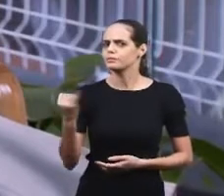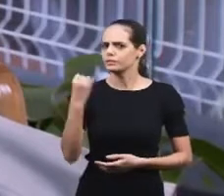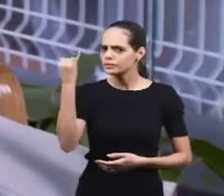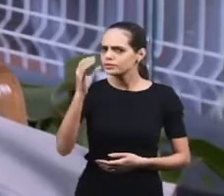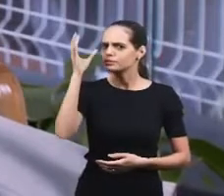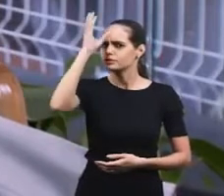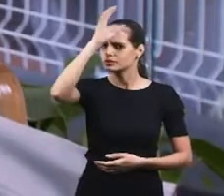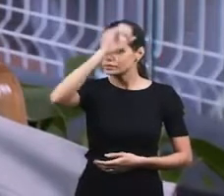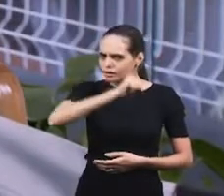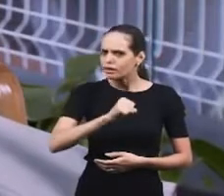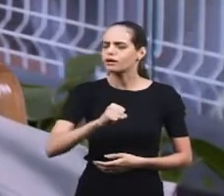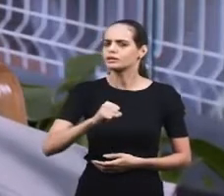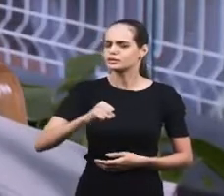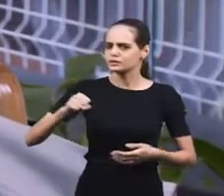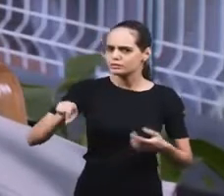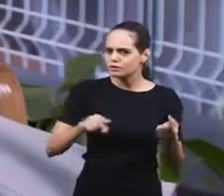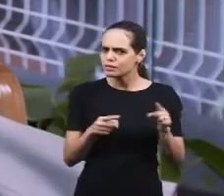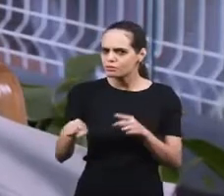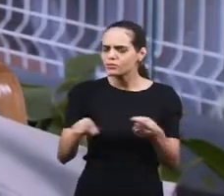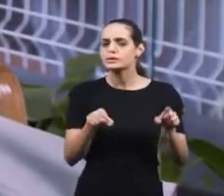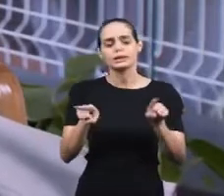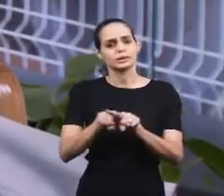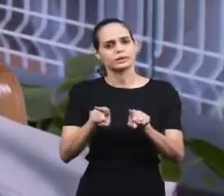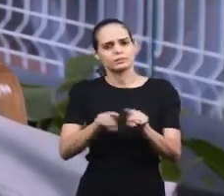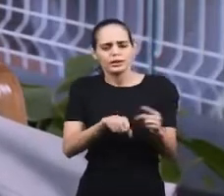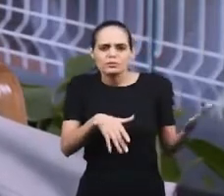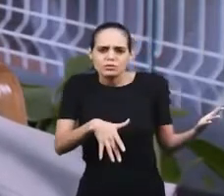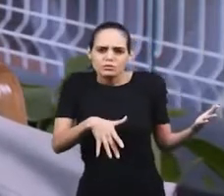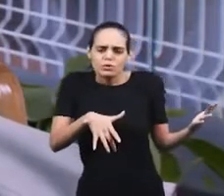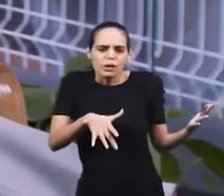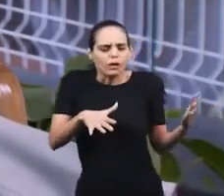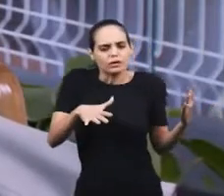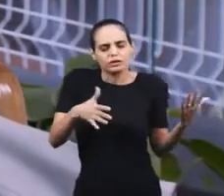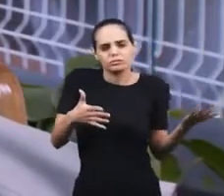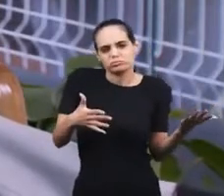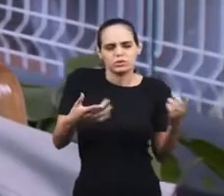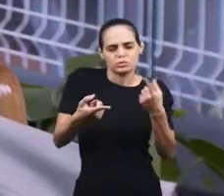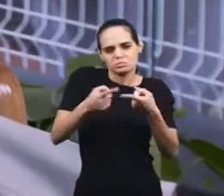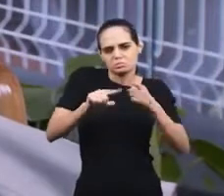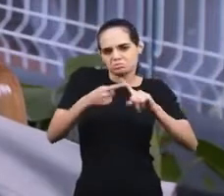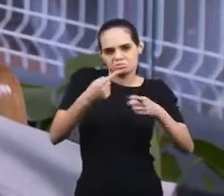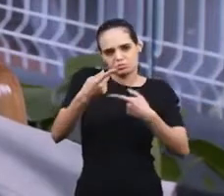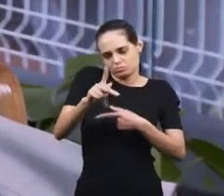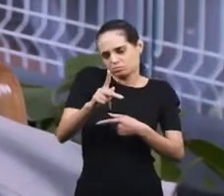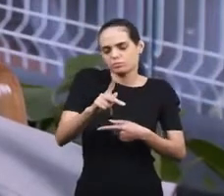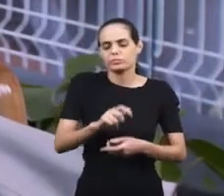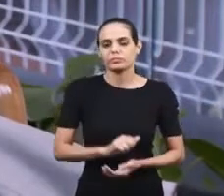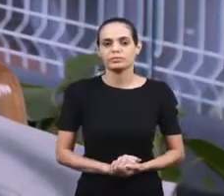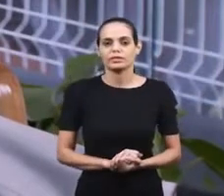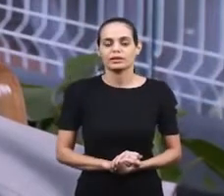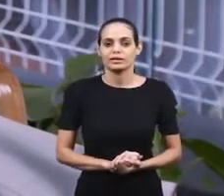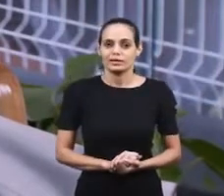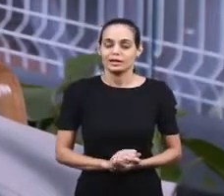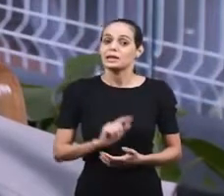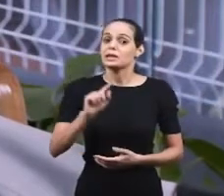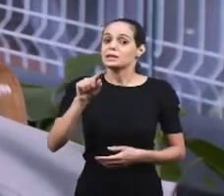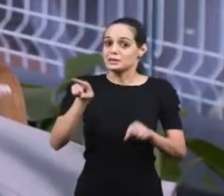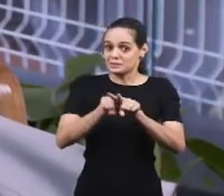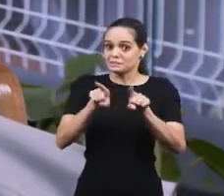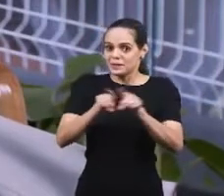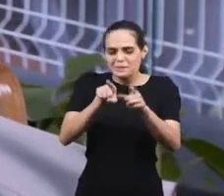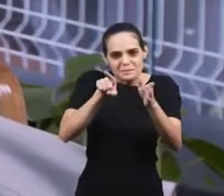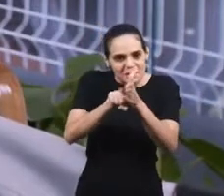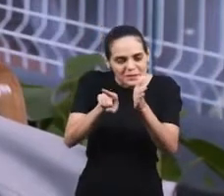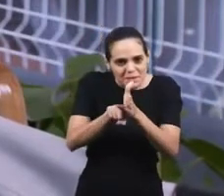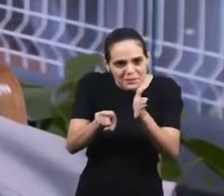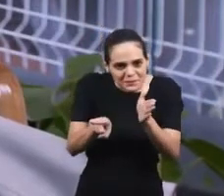learning songs and music, and also your improving of your instrument. In addition, they're going to do a poll for the